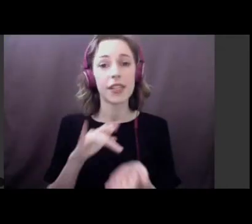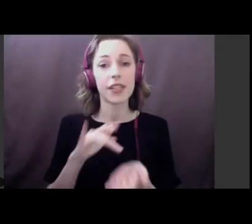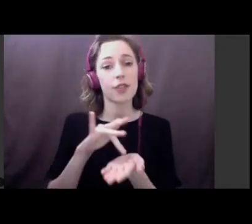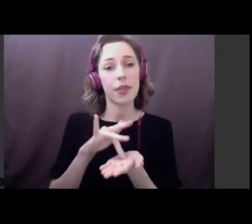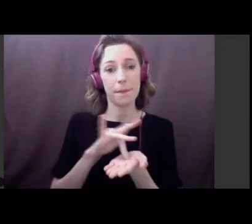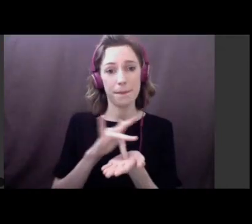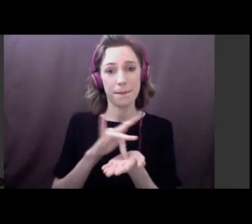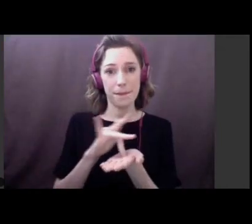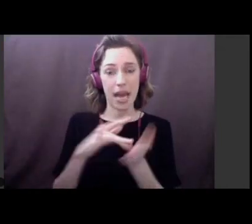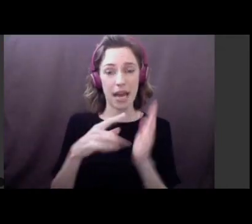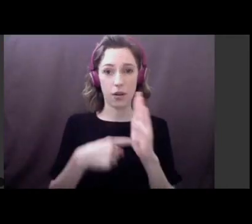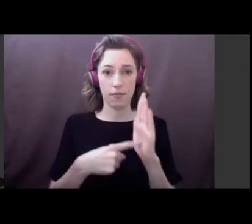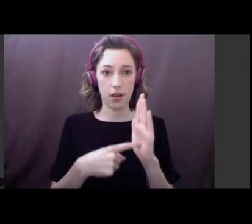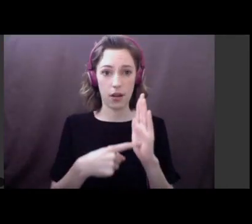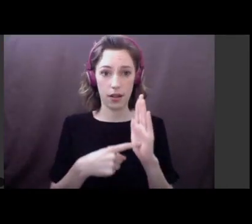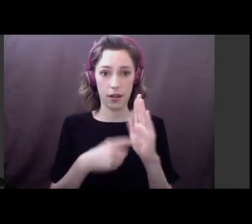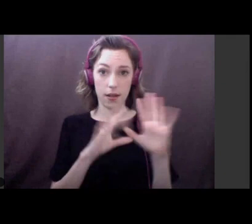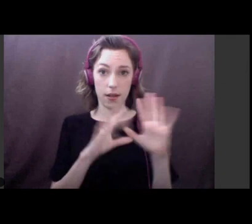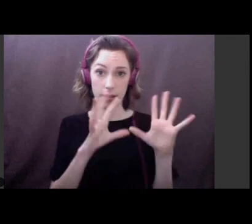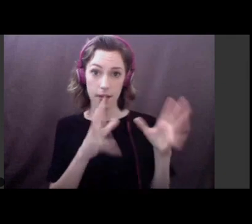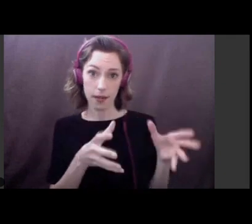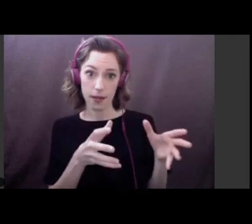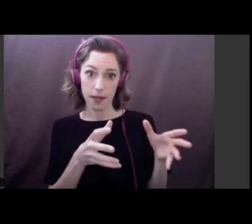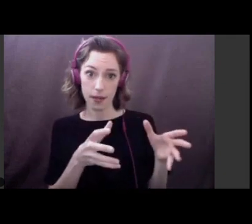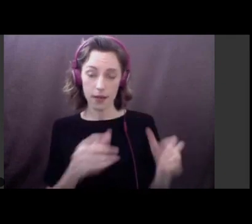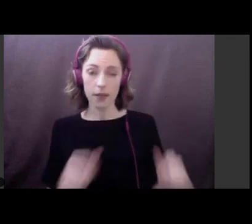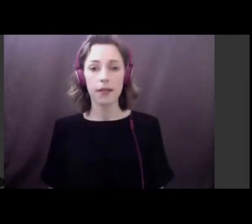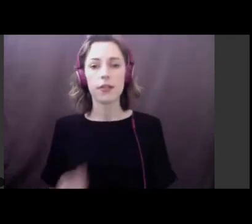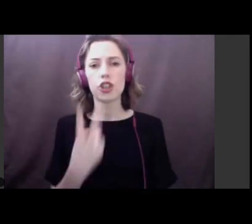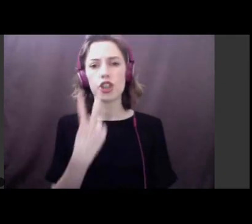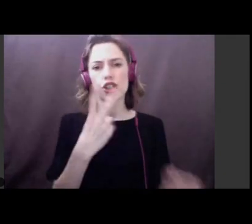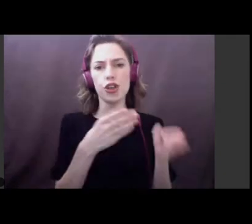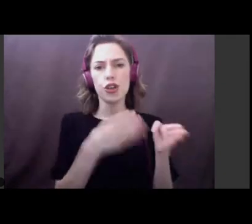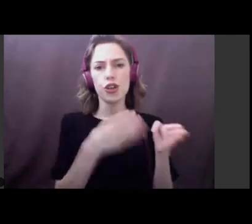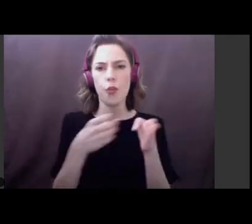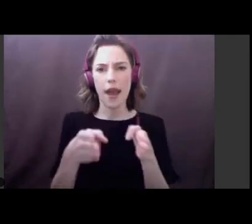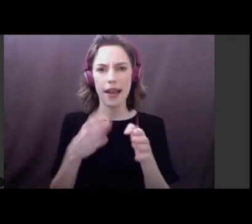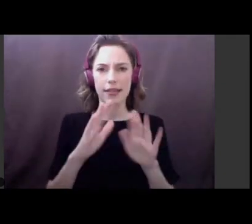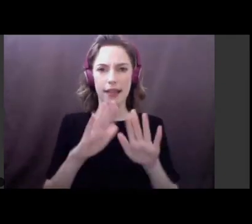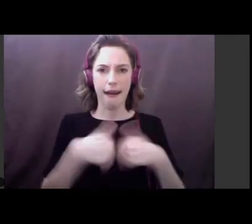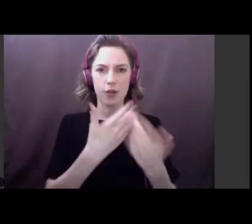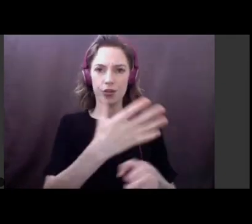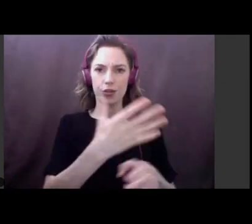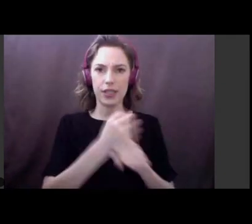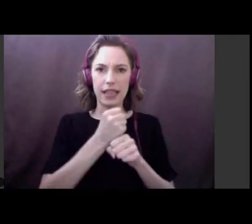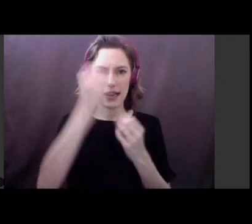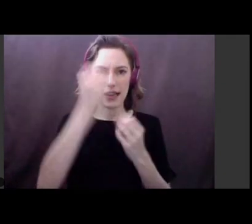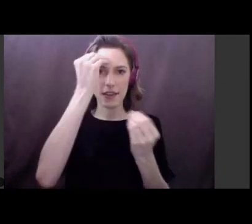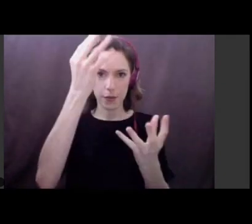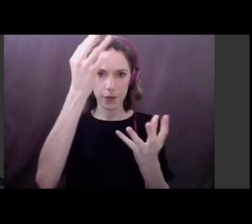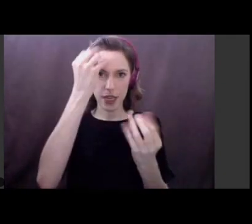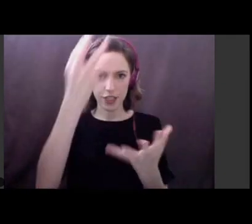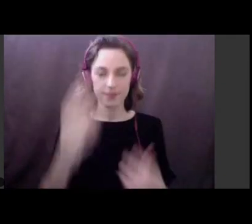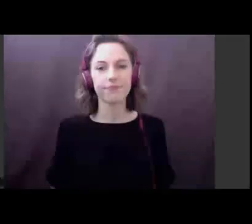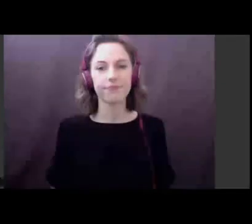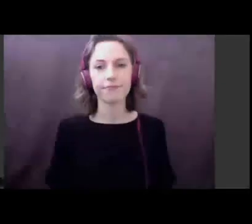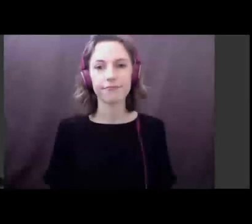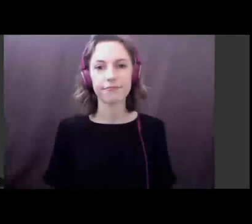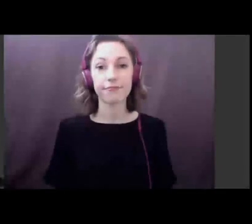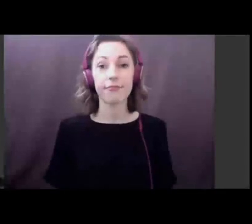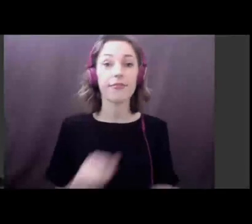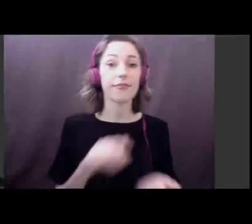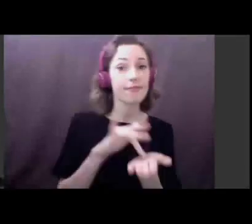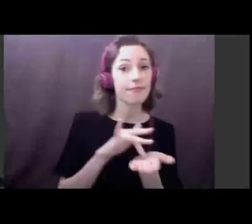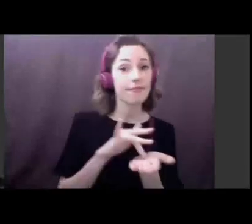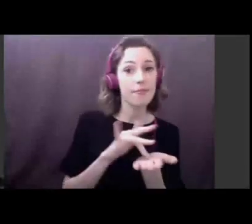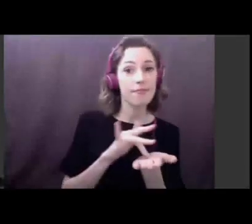are medical questionnaires, which consist of questions to individuals about their medical conditions. So you're given a questionnaire, or you have an interview where it